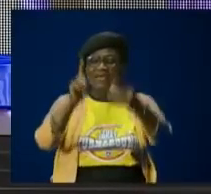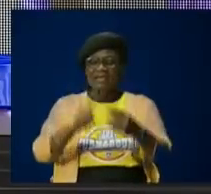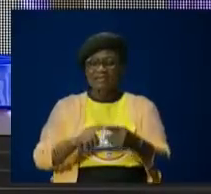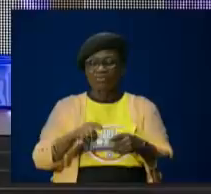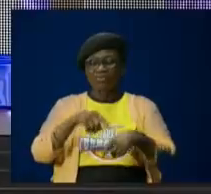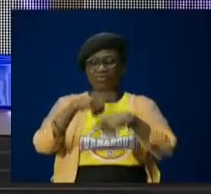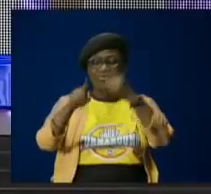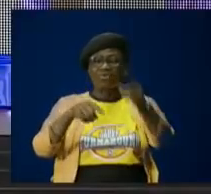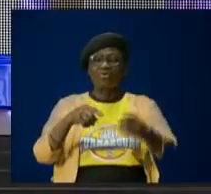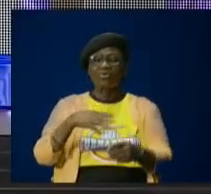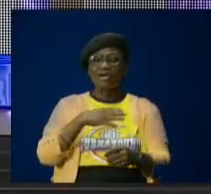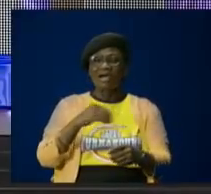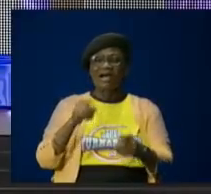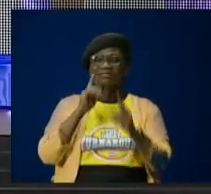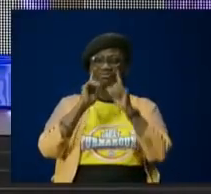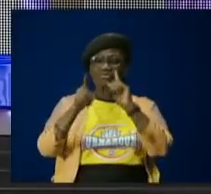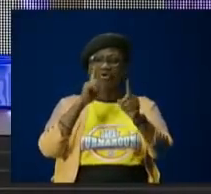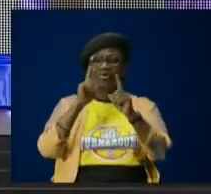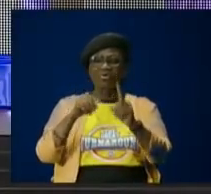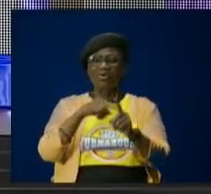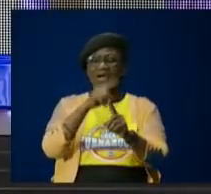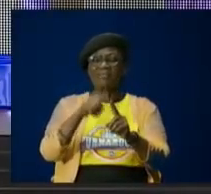And talk about a storm.